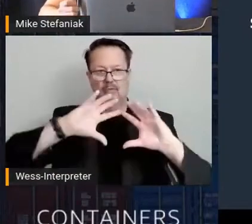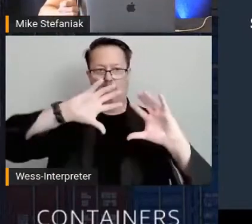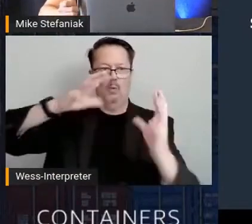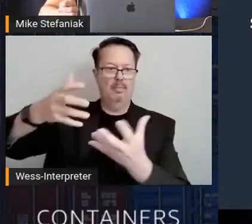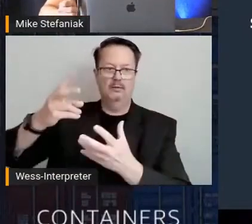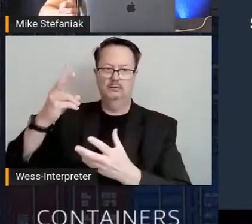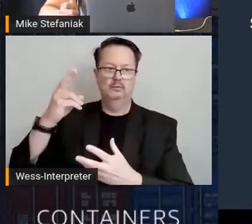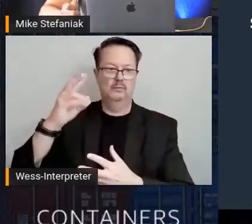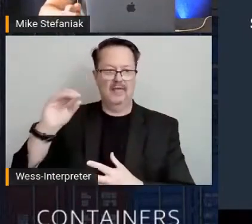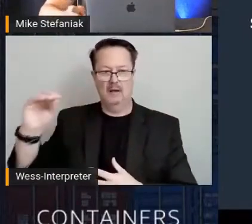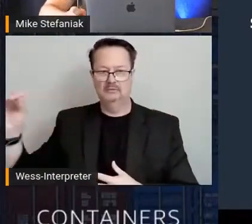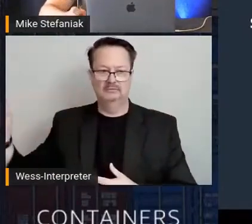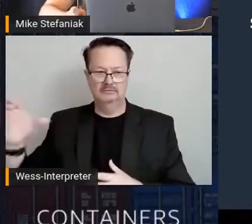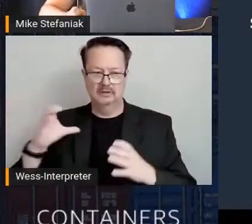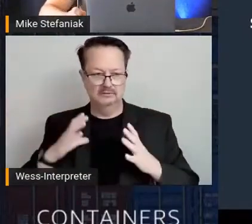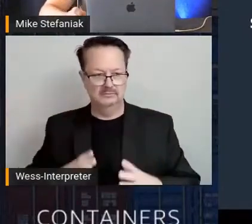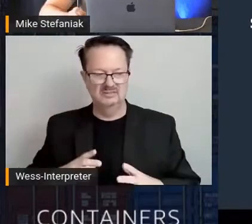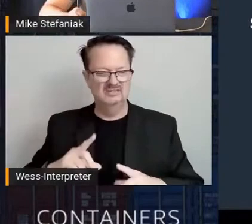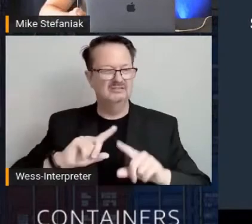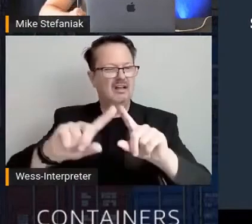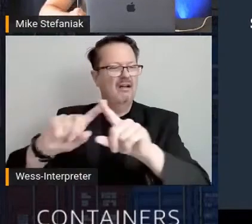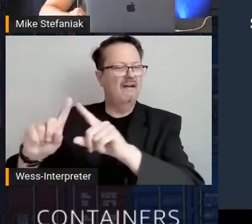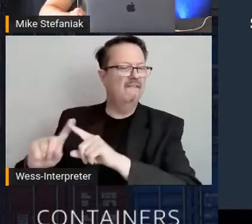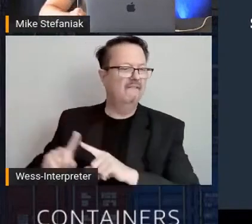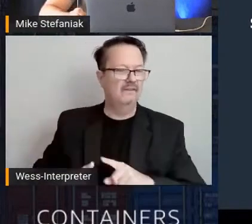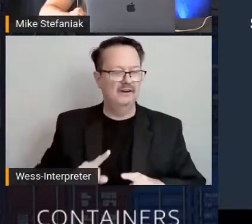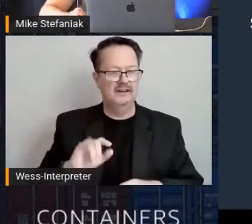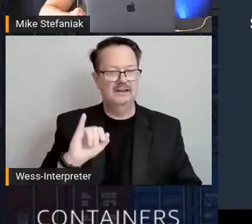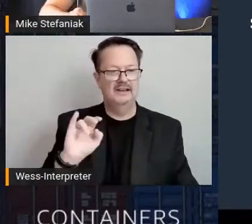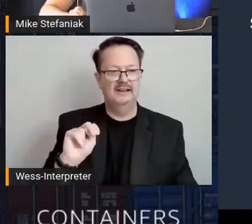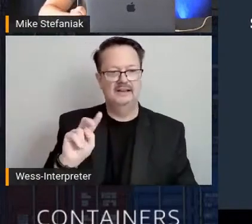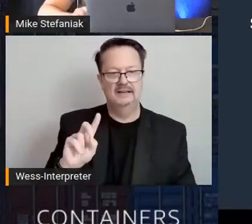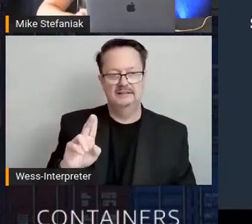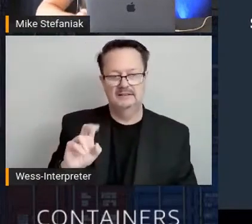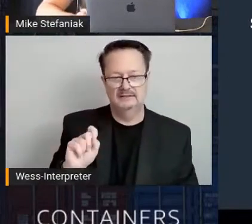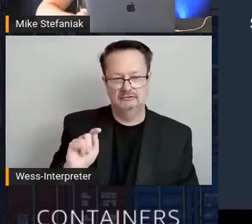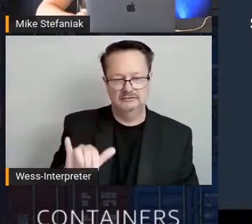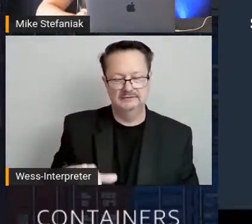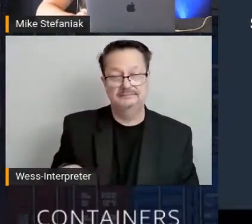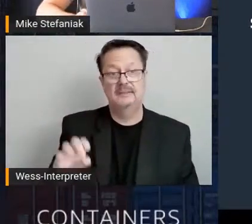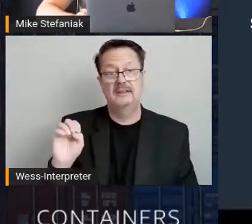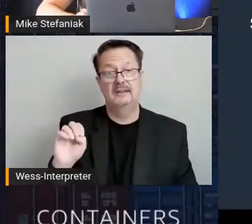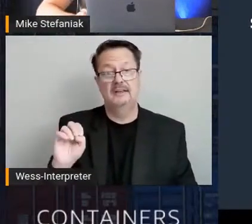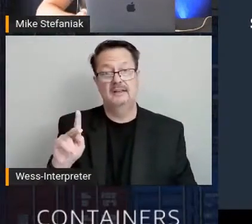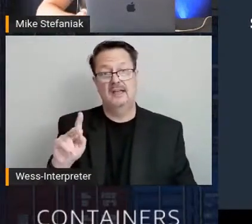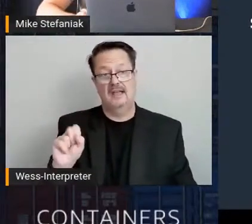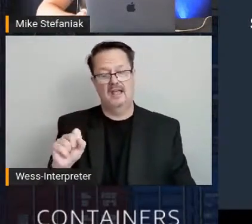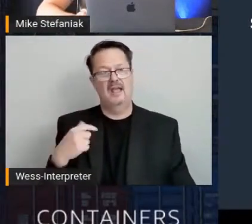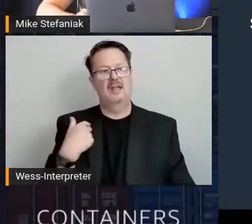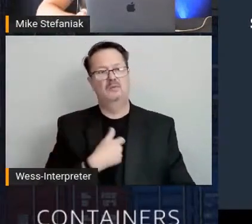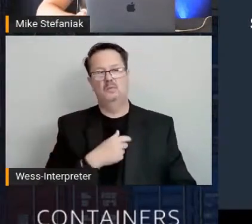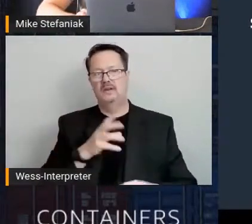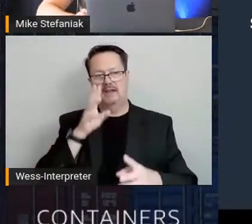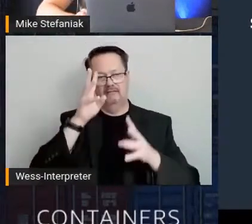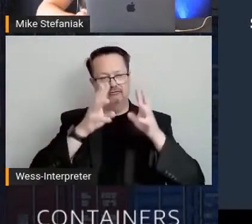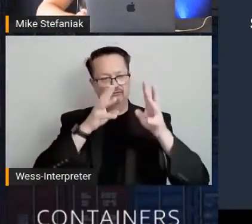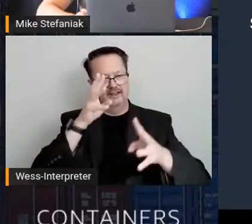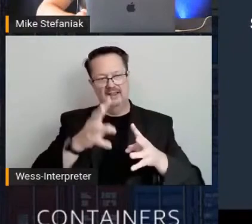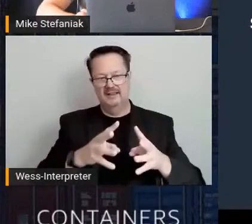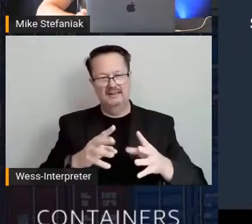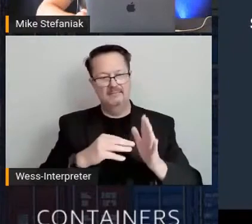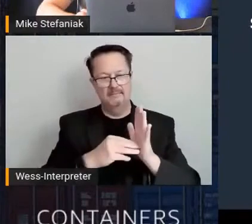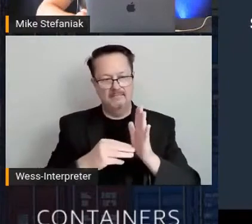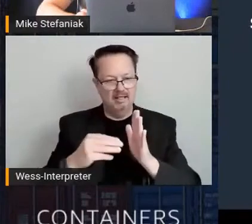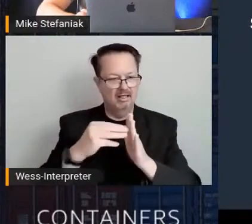customers in every industry. In EKS, we've created millions of clusters, and